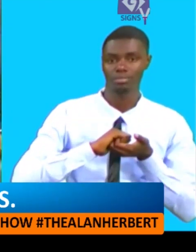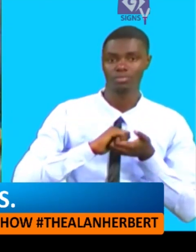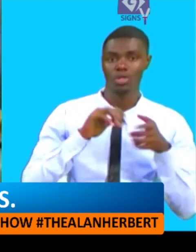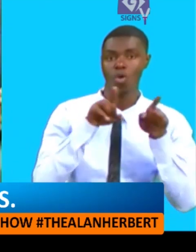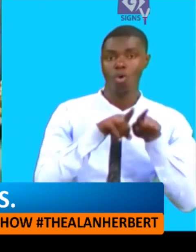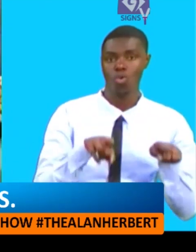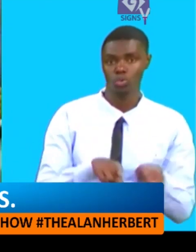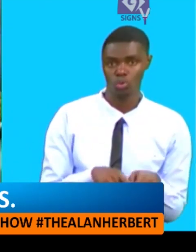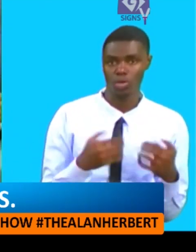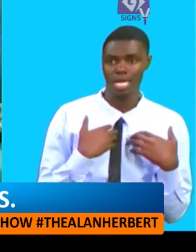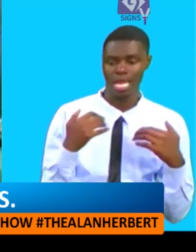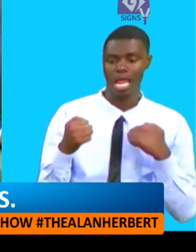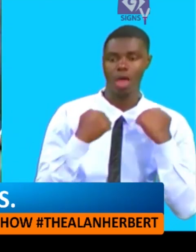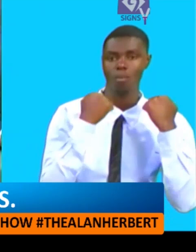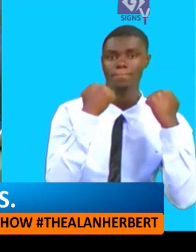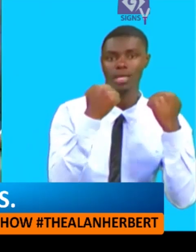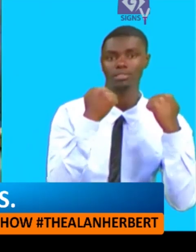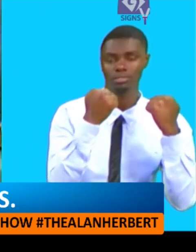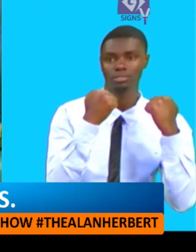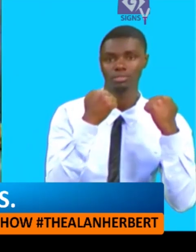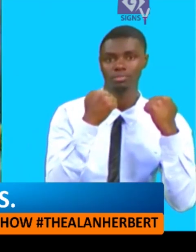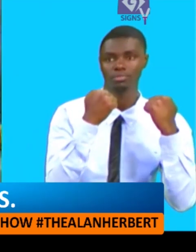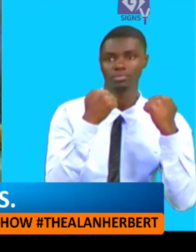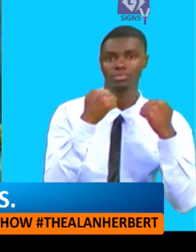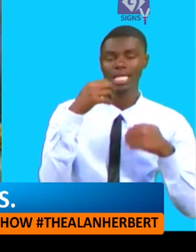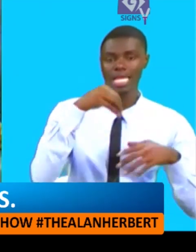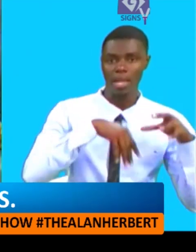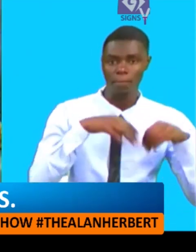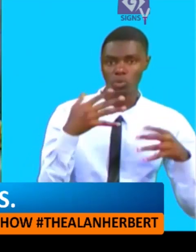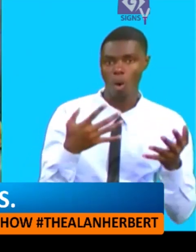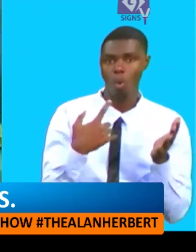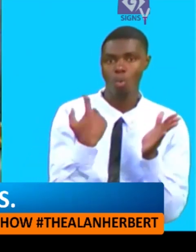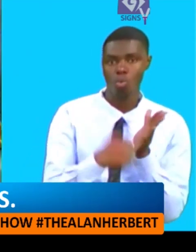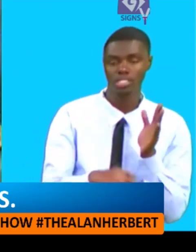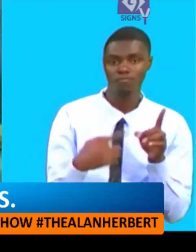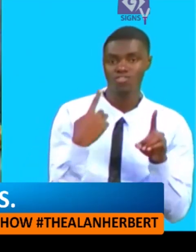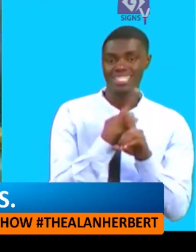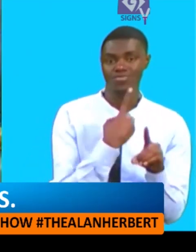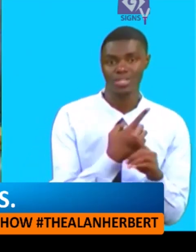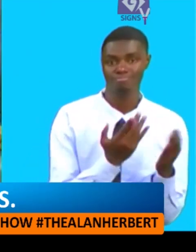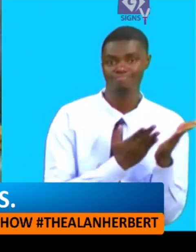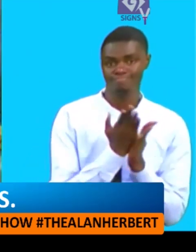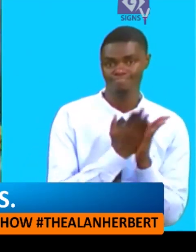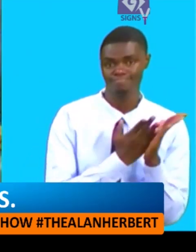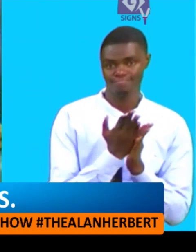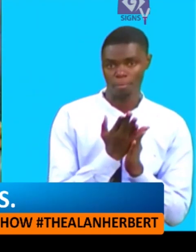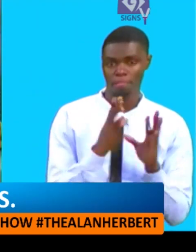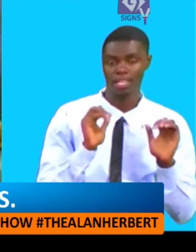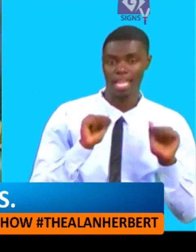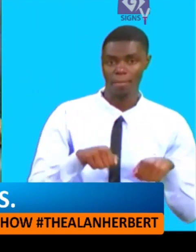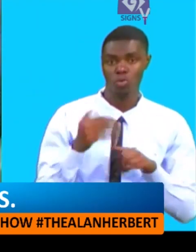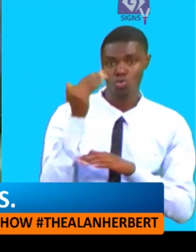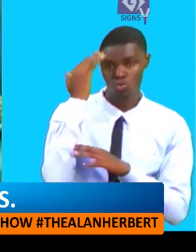we also had a robust input in terms of costing for various services so that we're able to